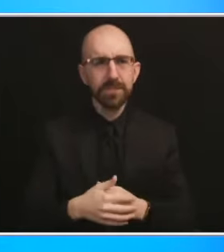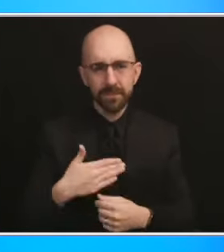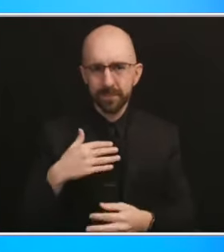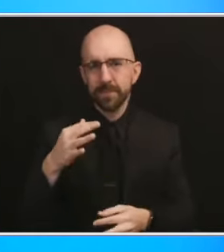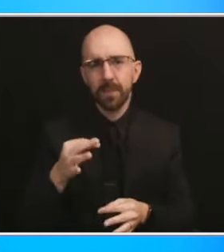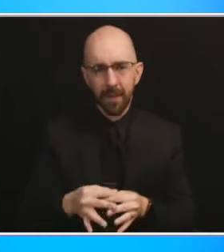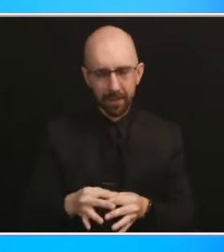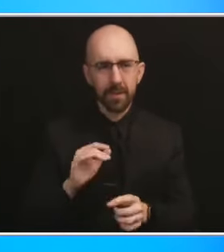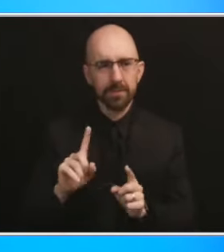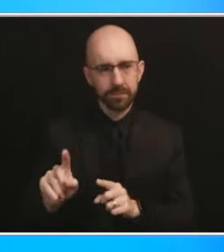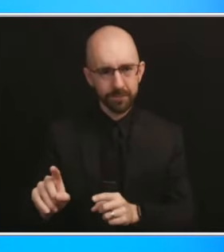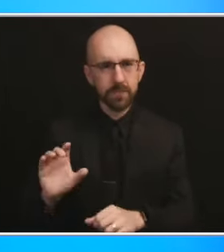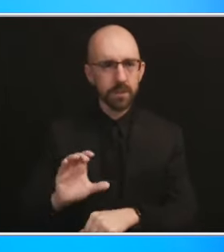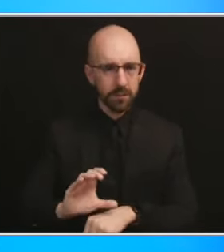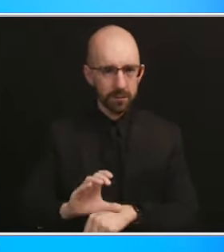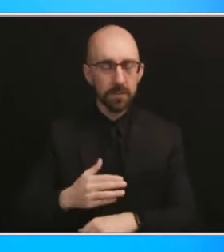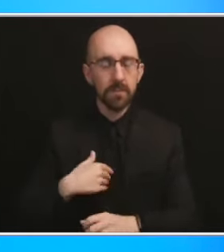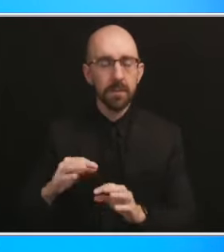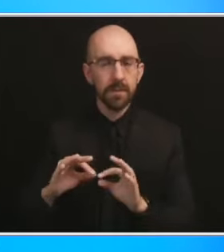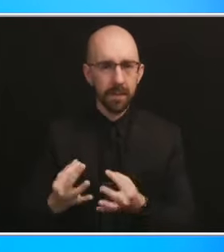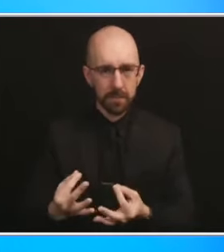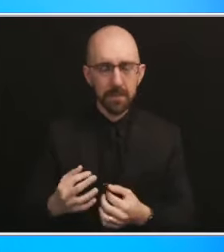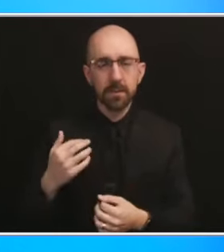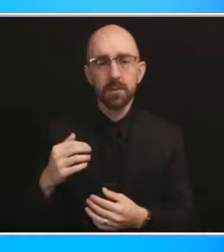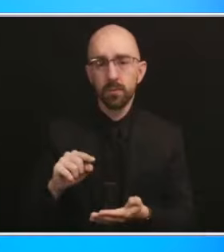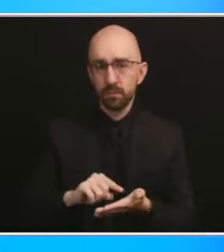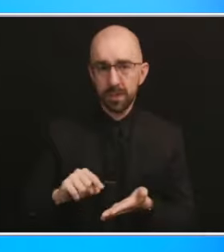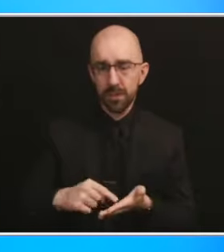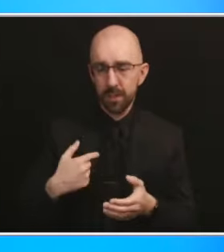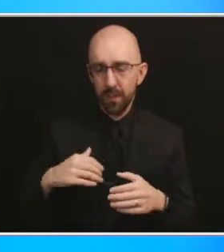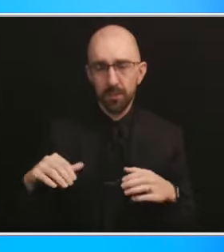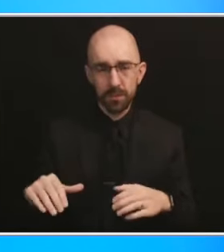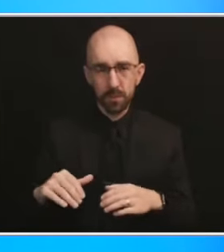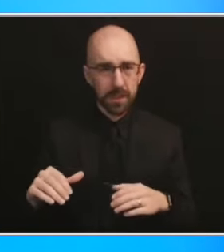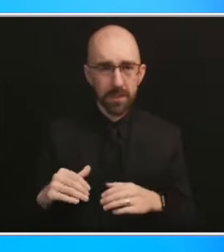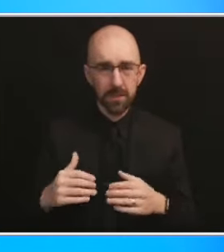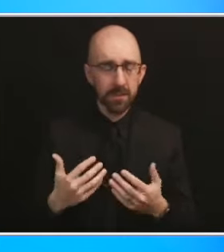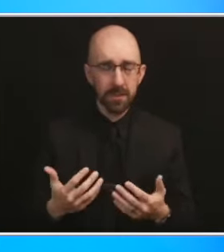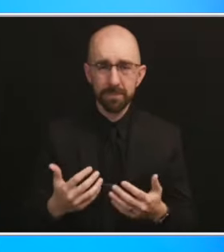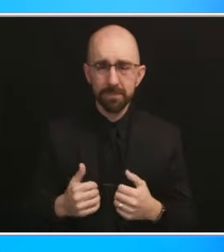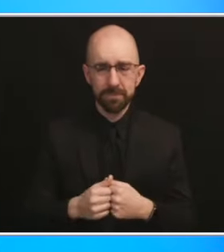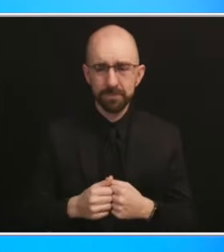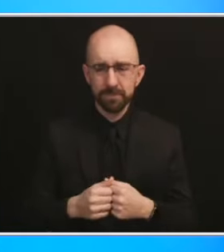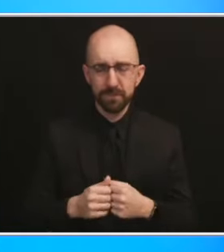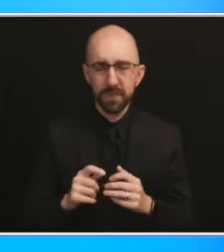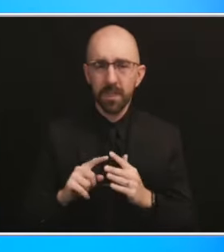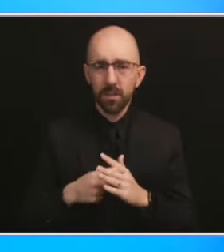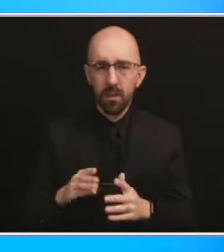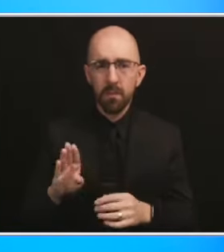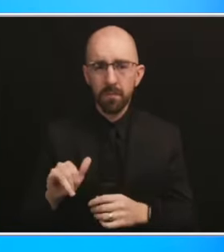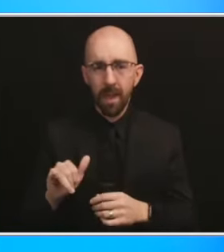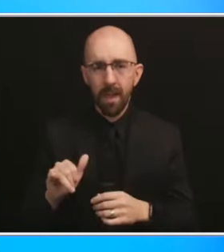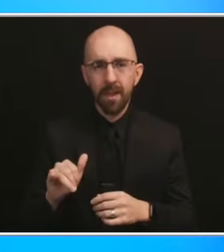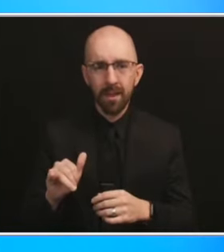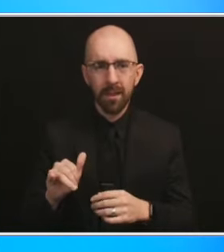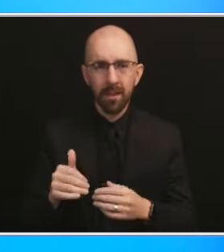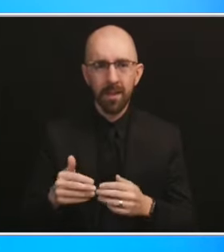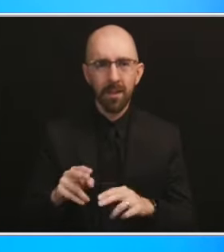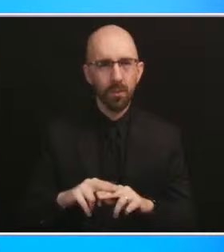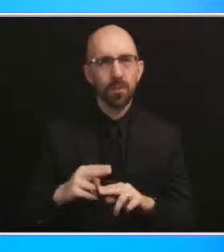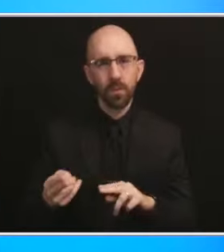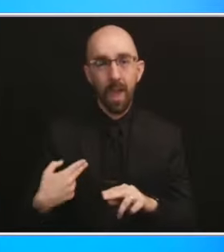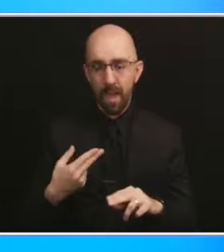and my family. The research I was doing, it started by losing, the weight I gained, and then